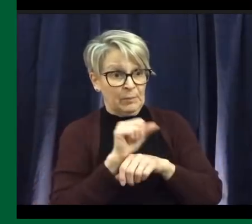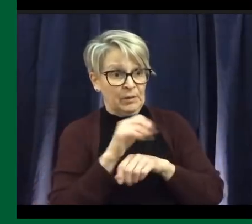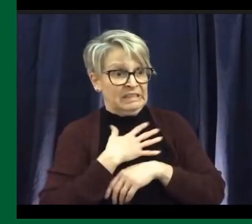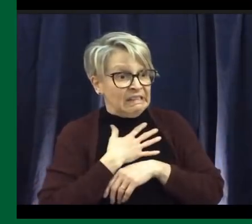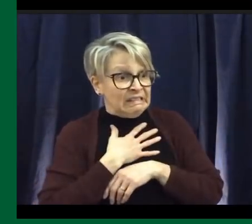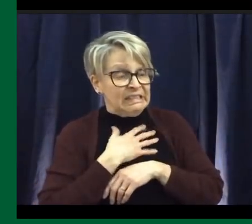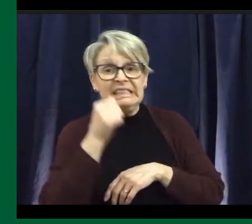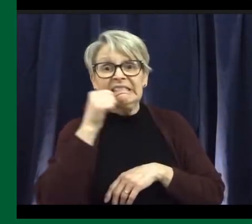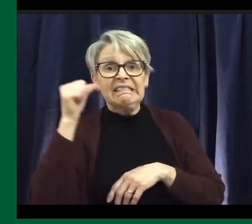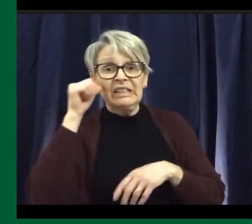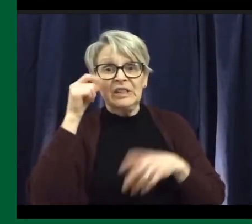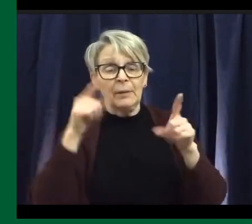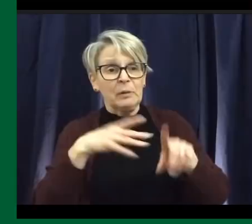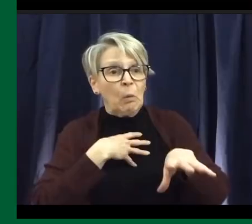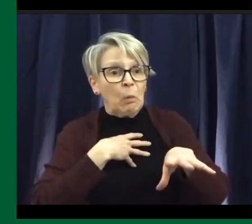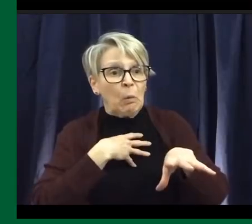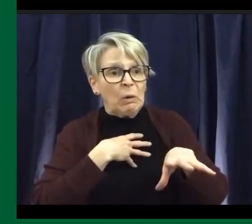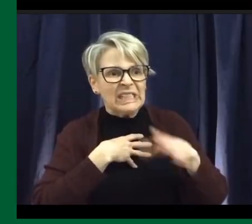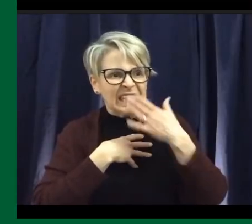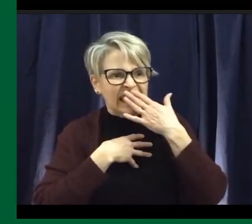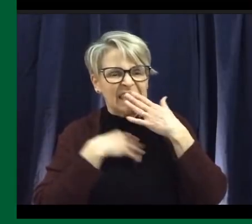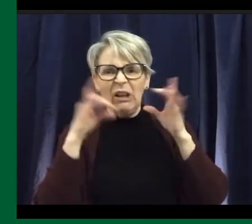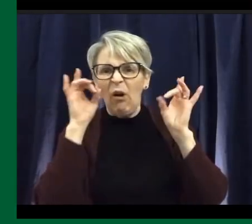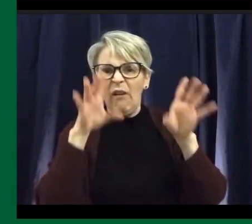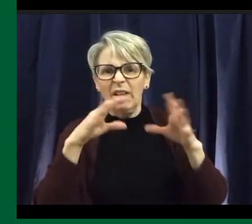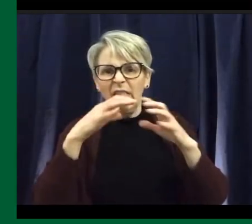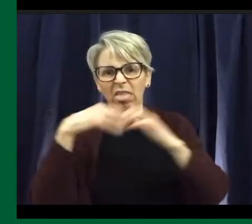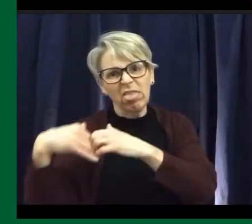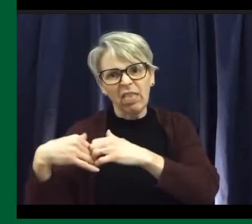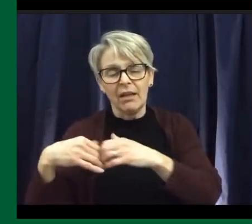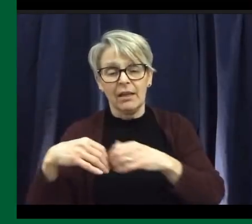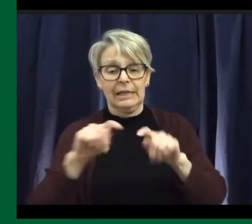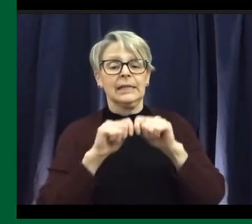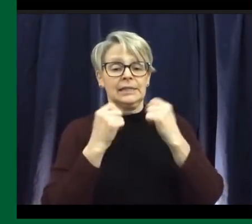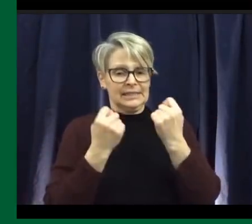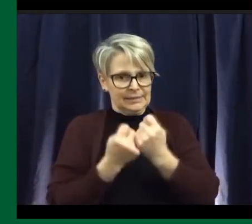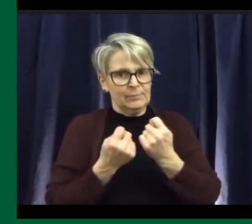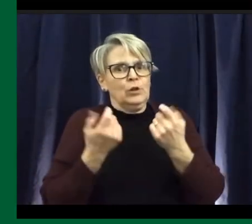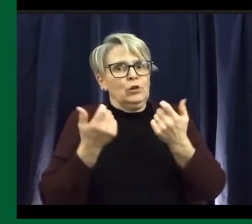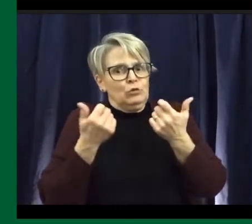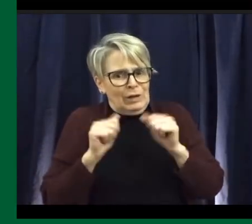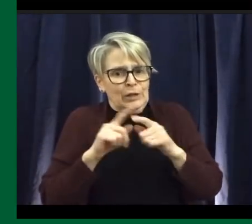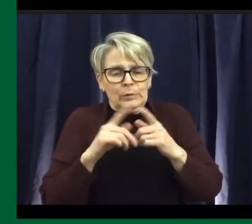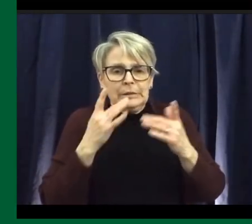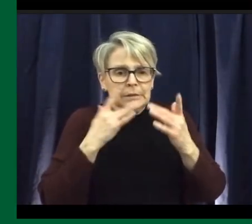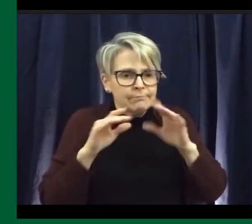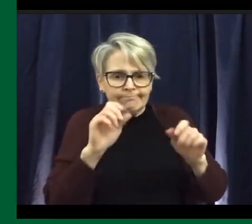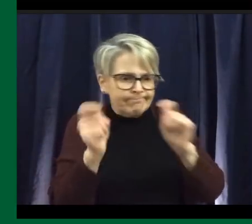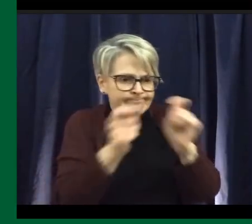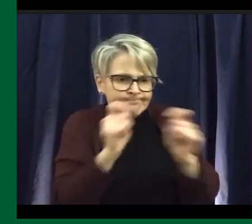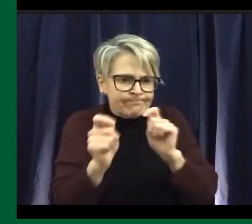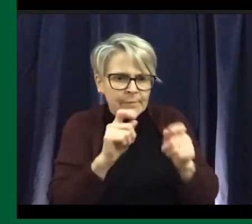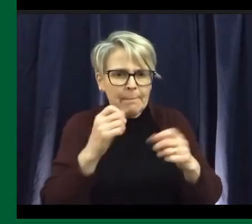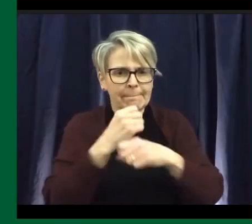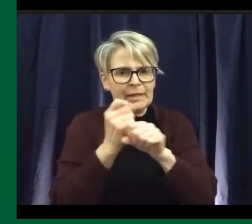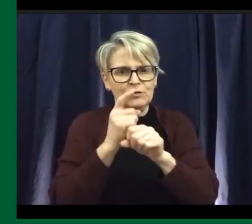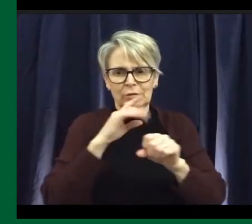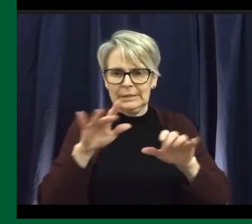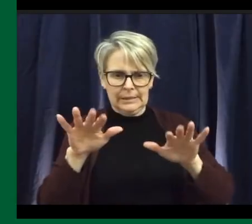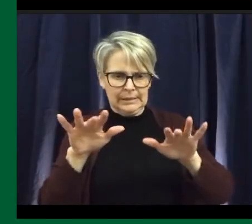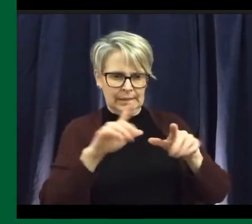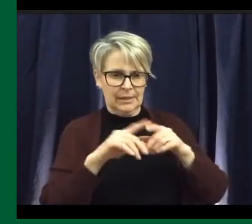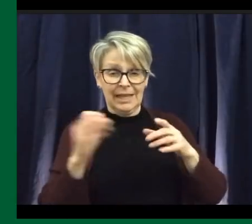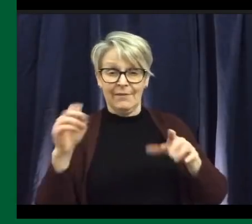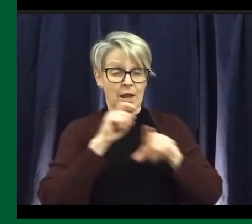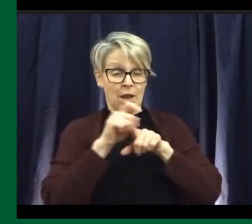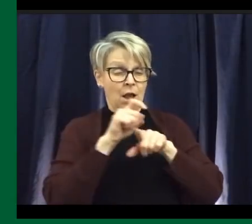yesterday, and certainly the team is doing a number of things to mitigate any risks associated with volumes that exceed